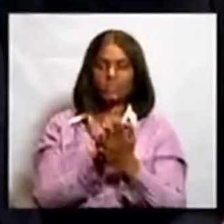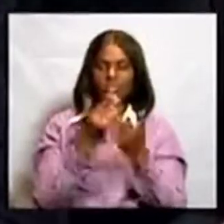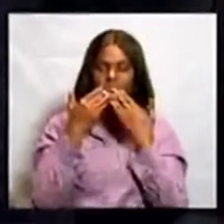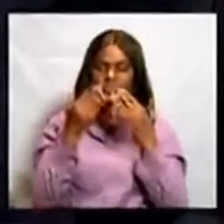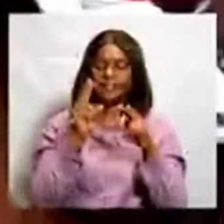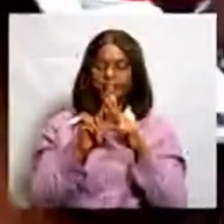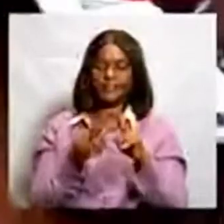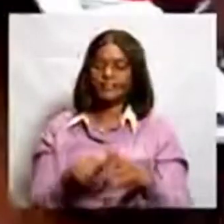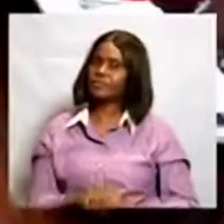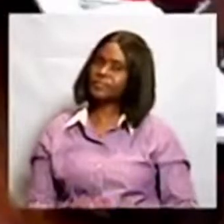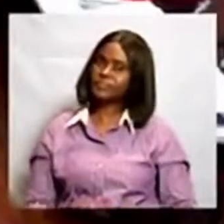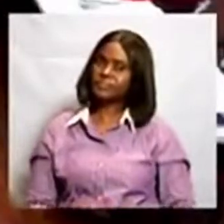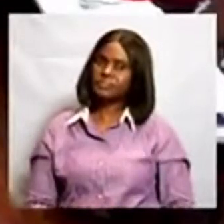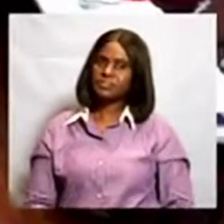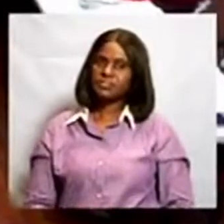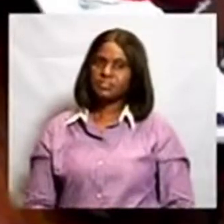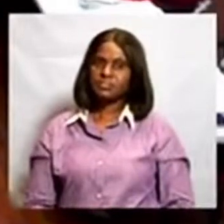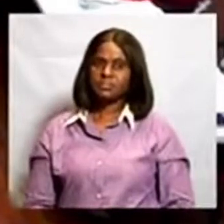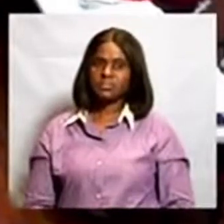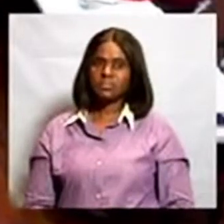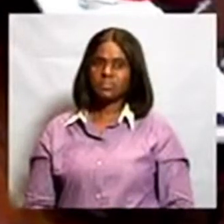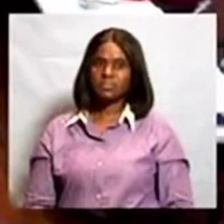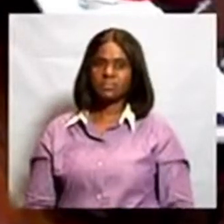Chair. Thank you very much.